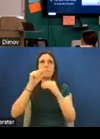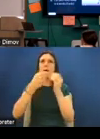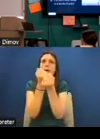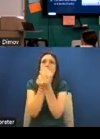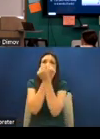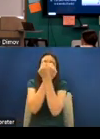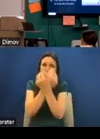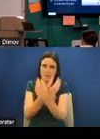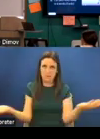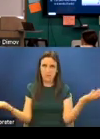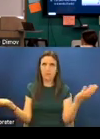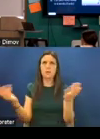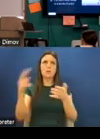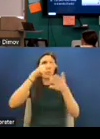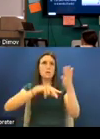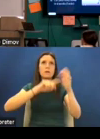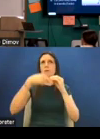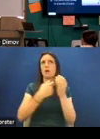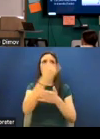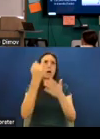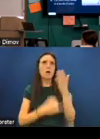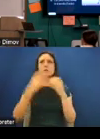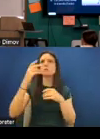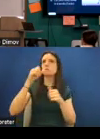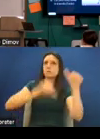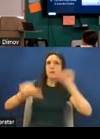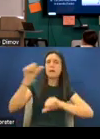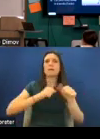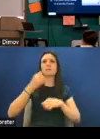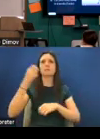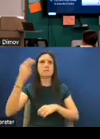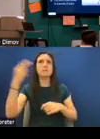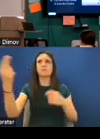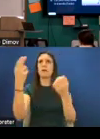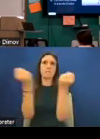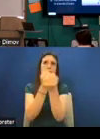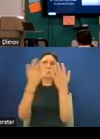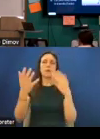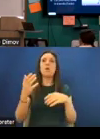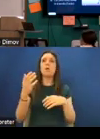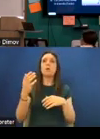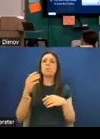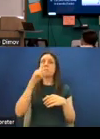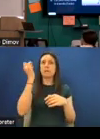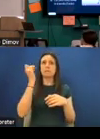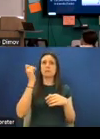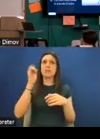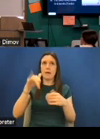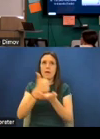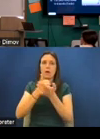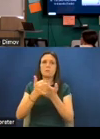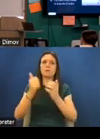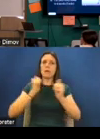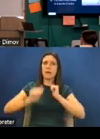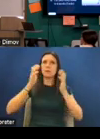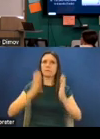You need to read about the arts, humanities, science. You need to broaden your understanding of all these things, because as an actor, that will